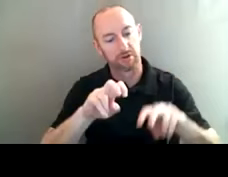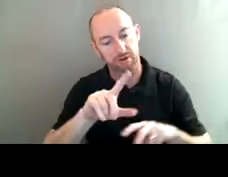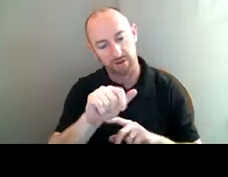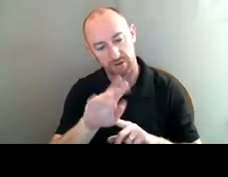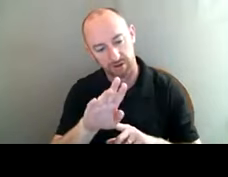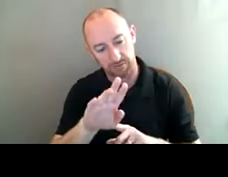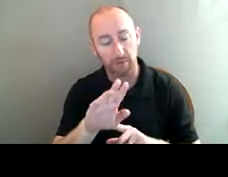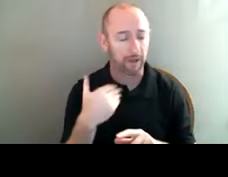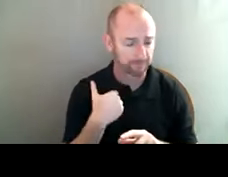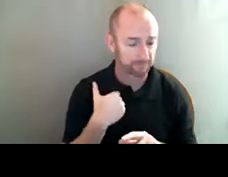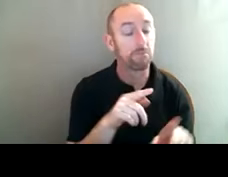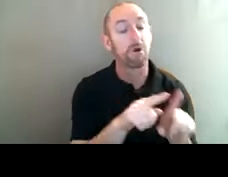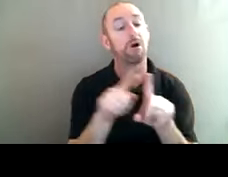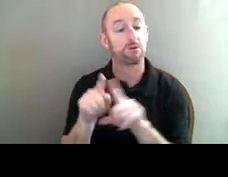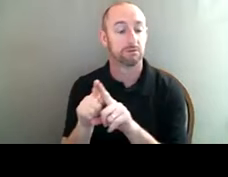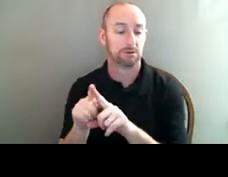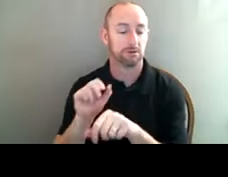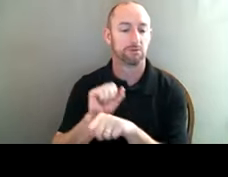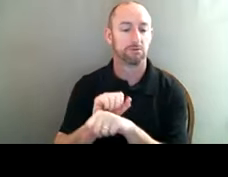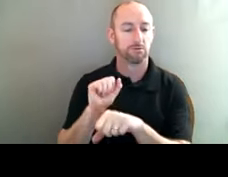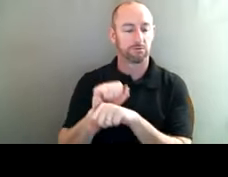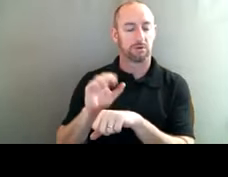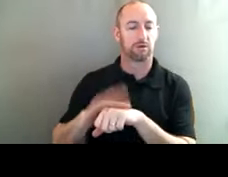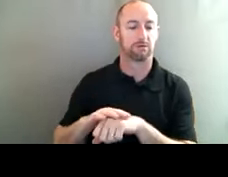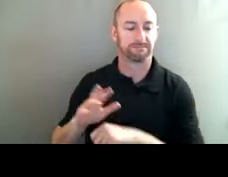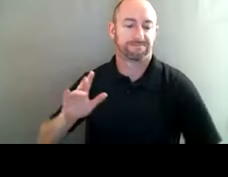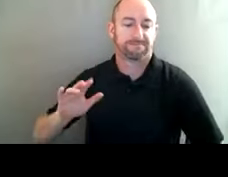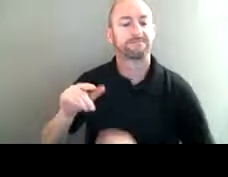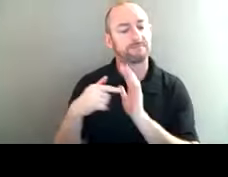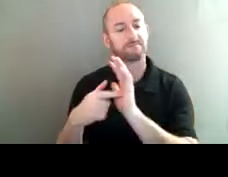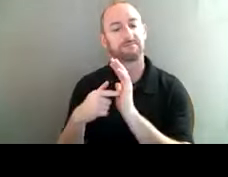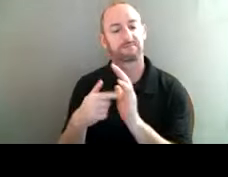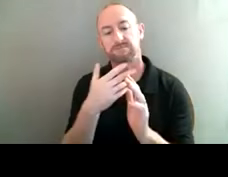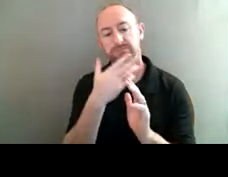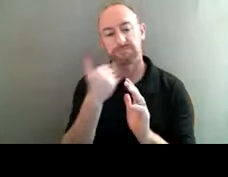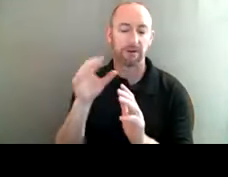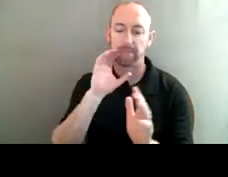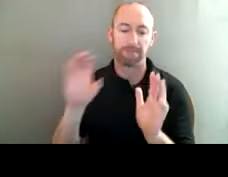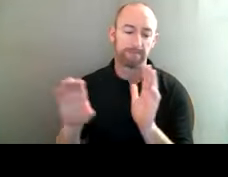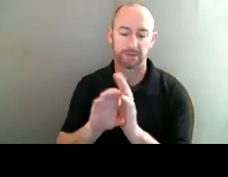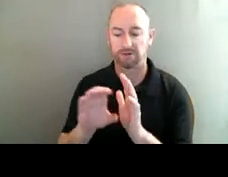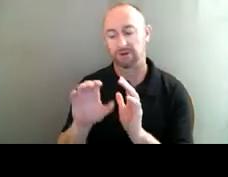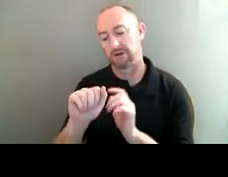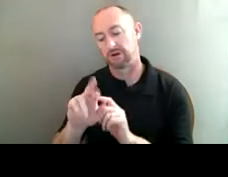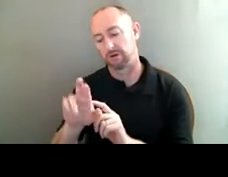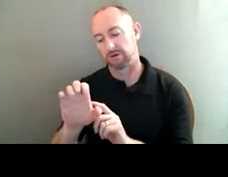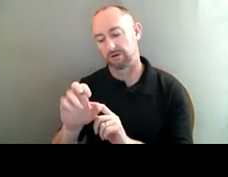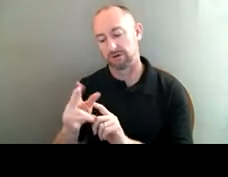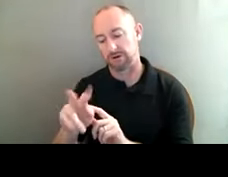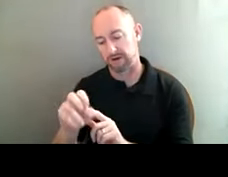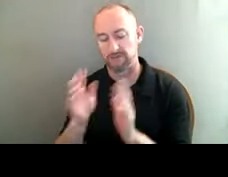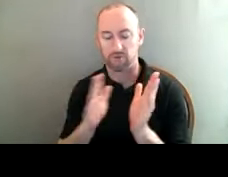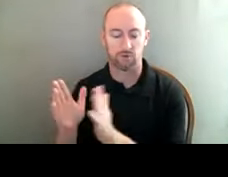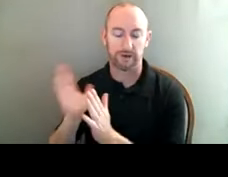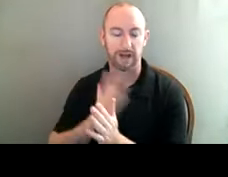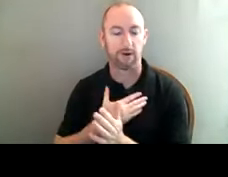also actively working on, for example, better ways to photograph, archive, and organize the physical samples